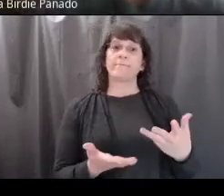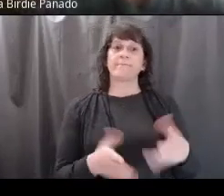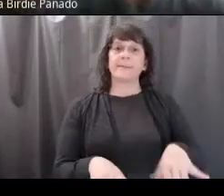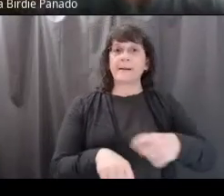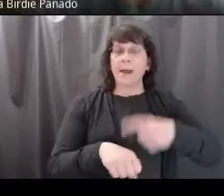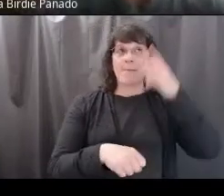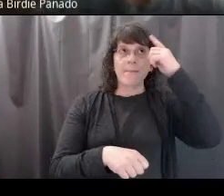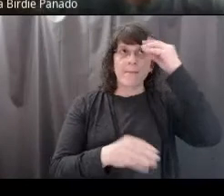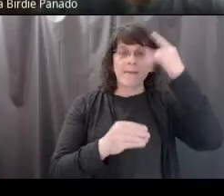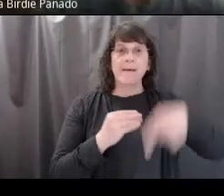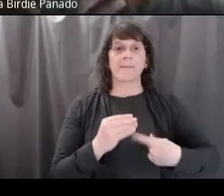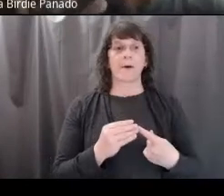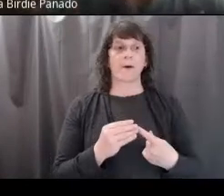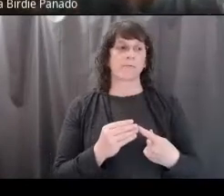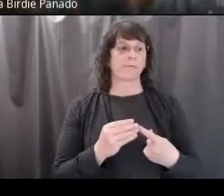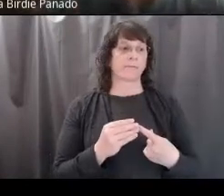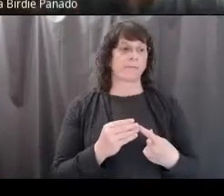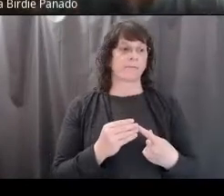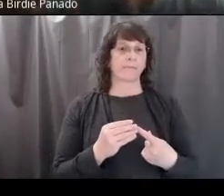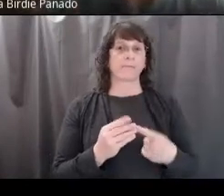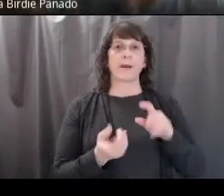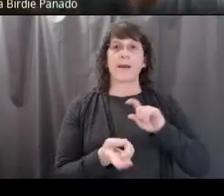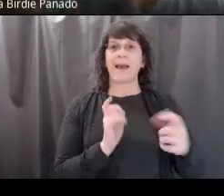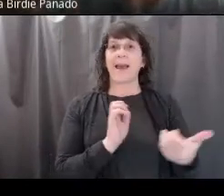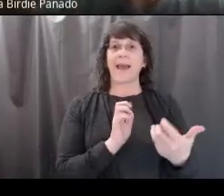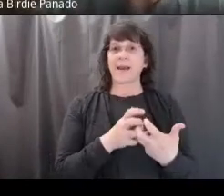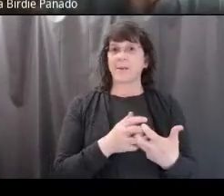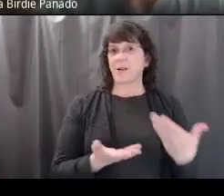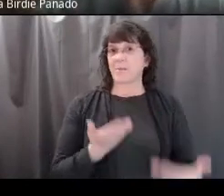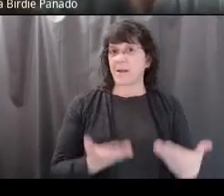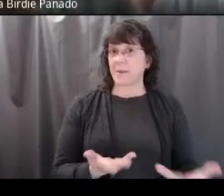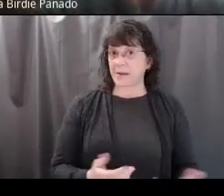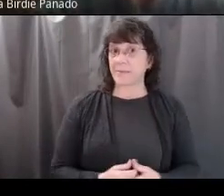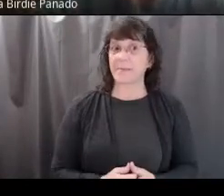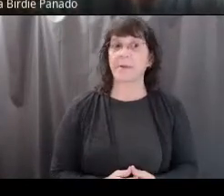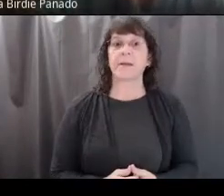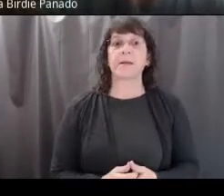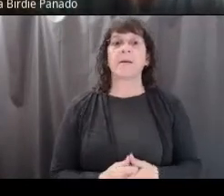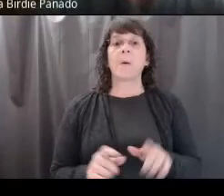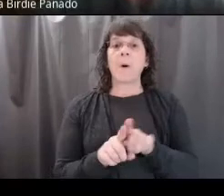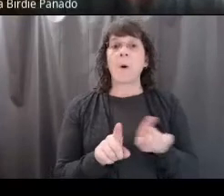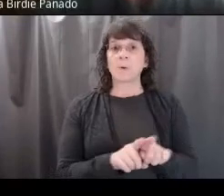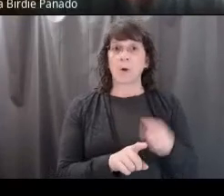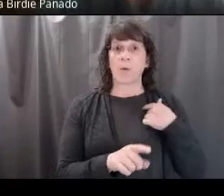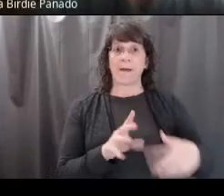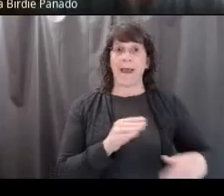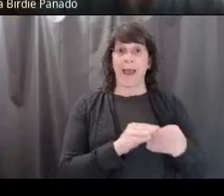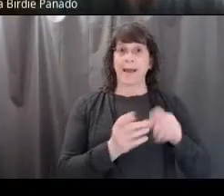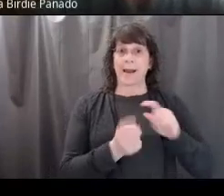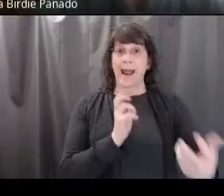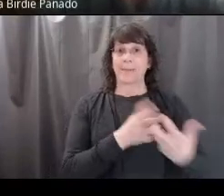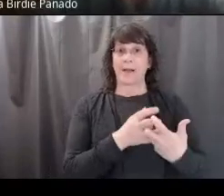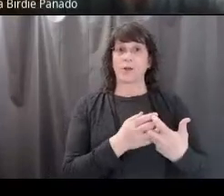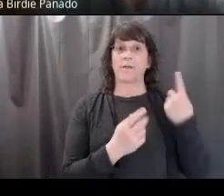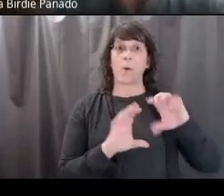time to think about what some of those adaptations might be. And we have also added some adaptations to